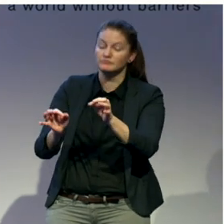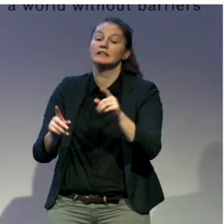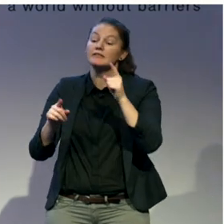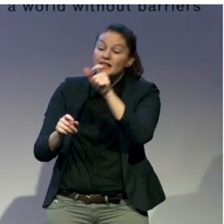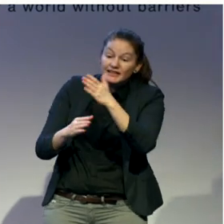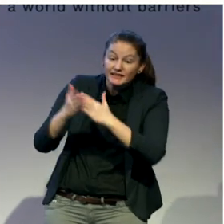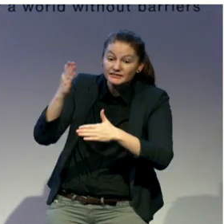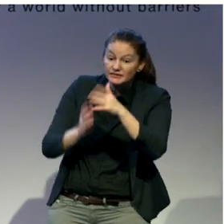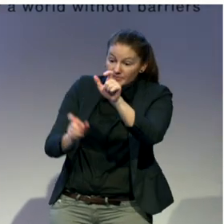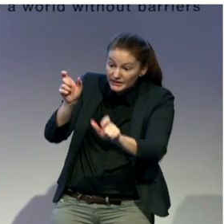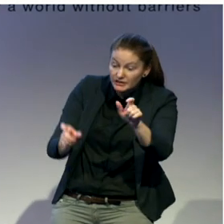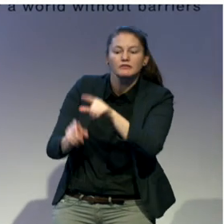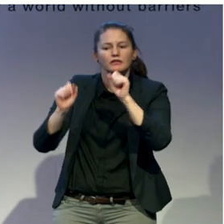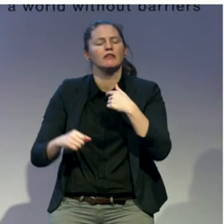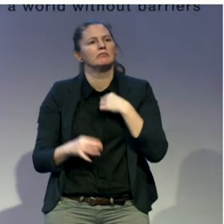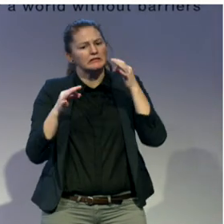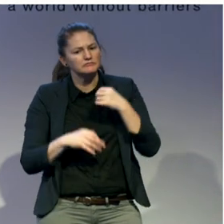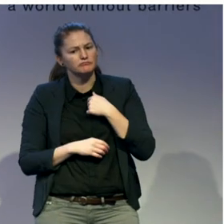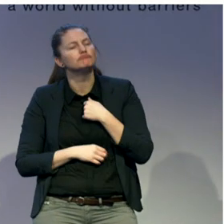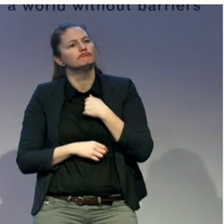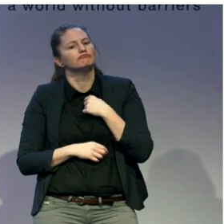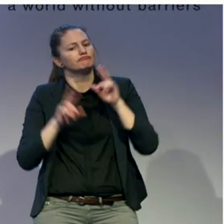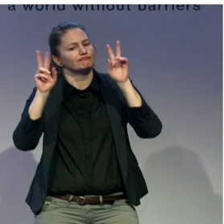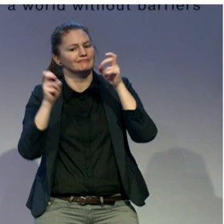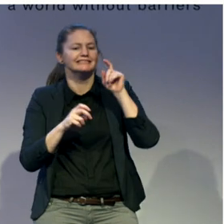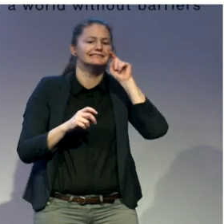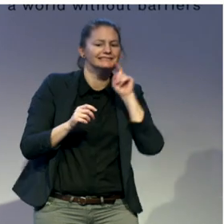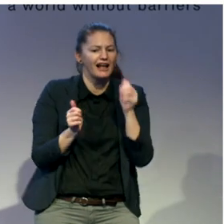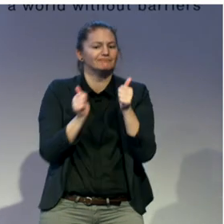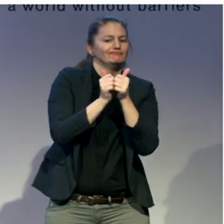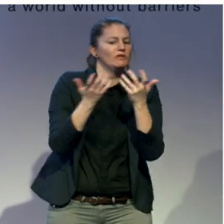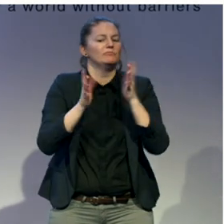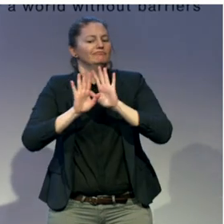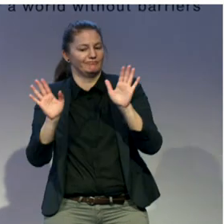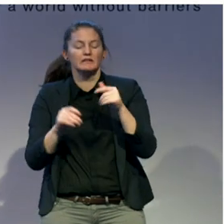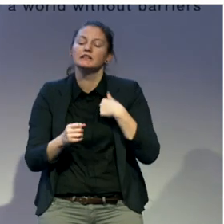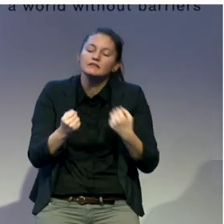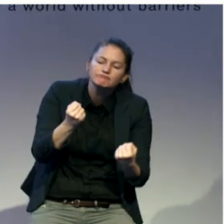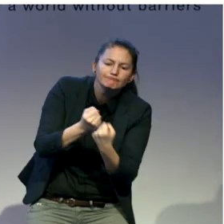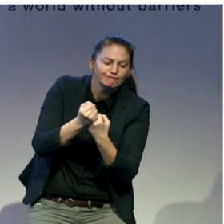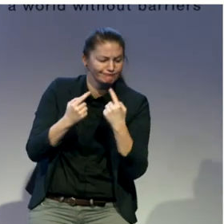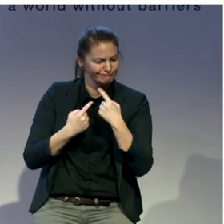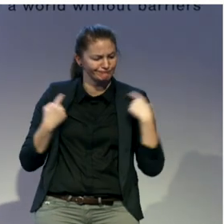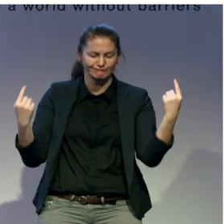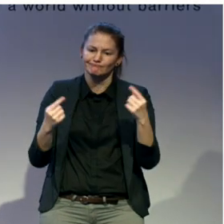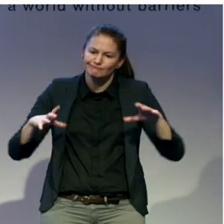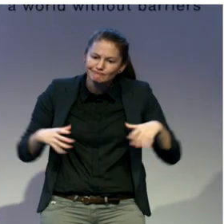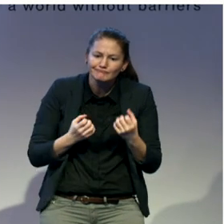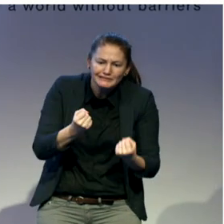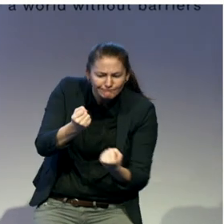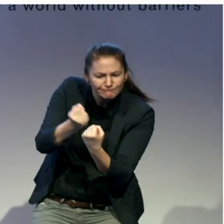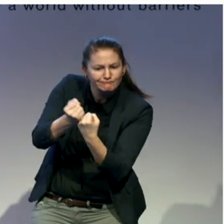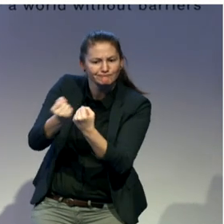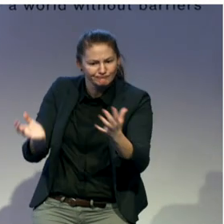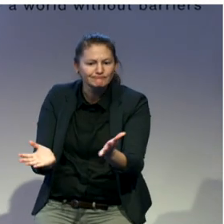tool can be available for anyone that can see, but it's an assessment tool that supports decision making in contraception and